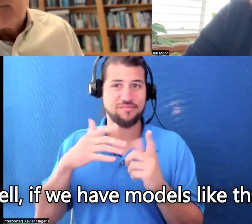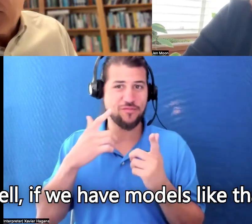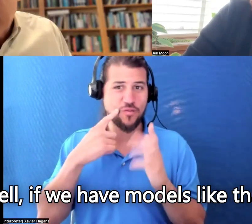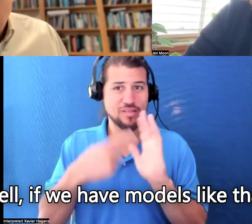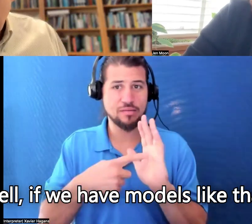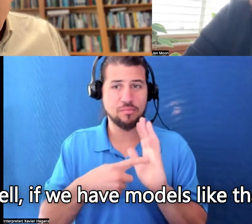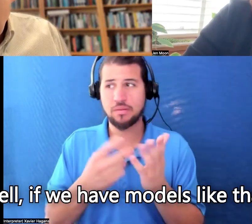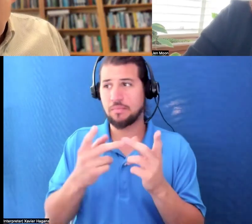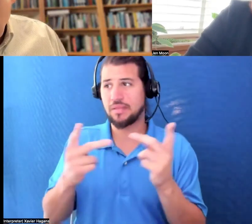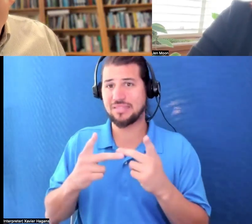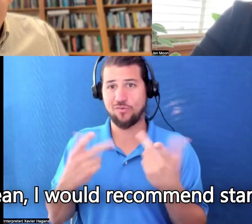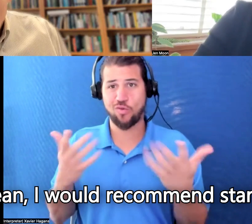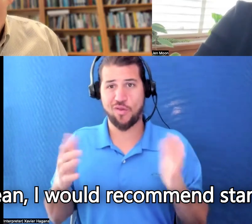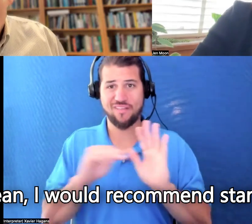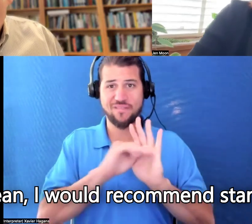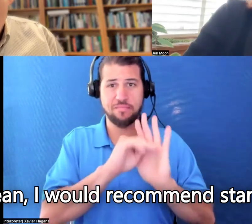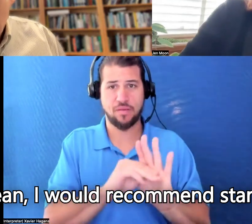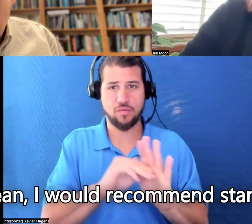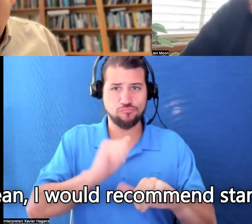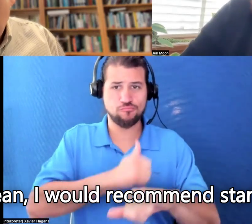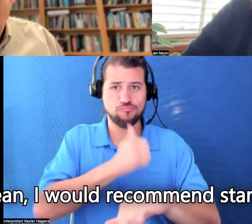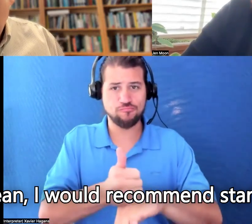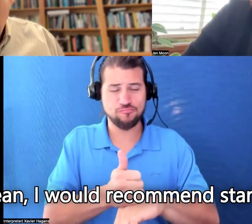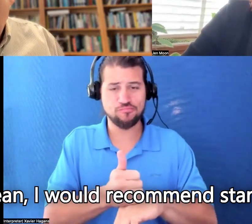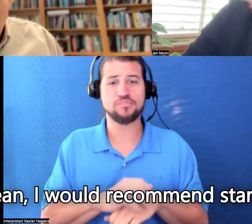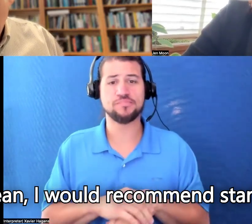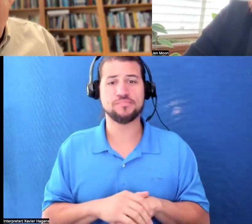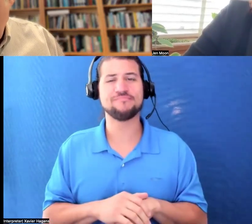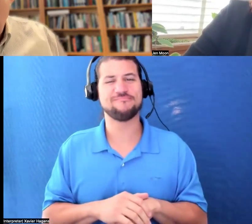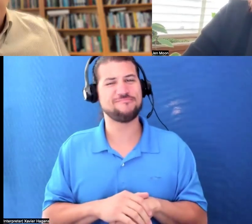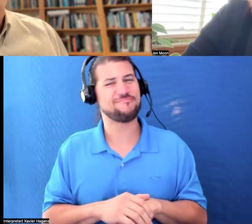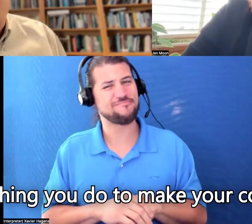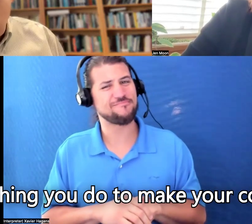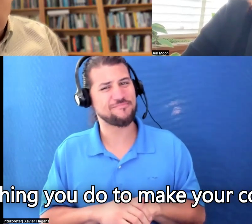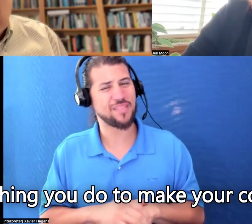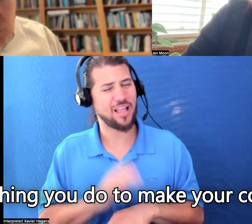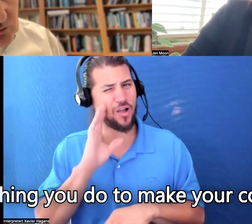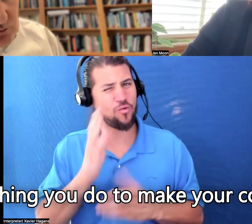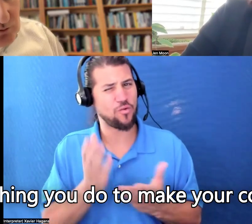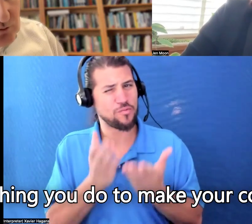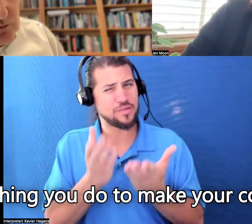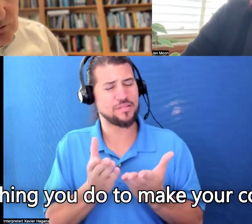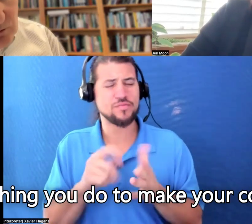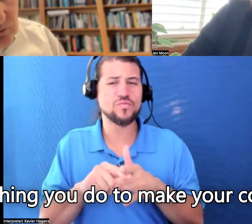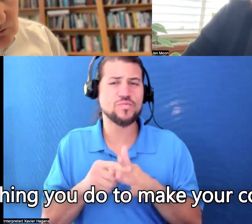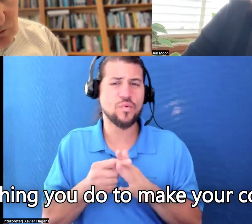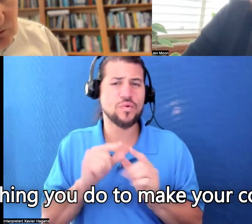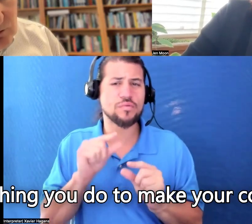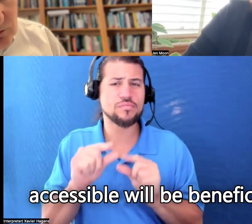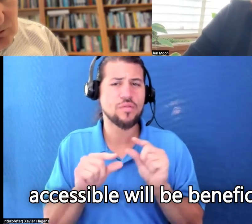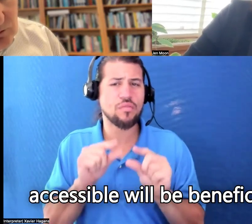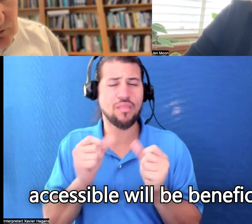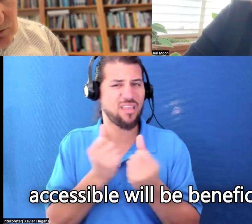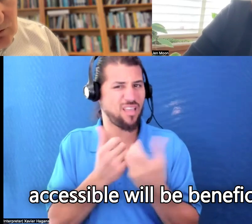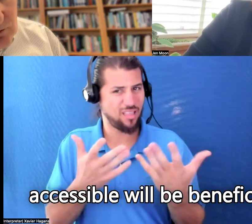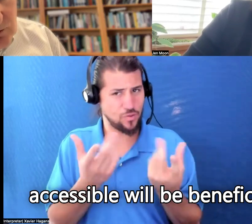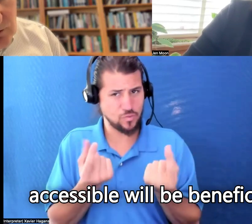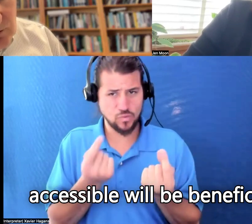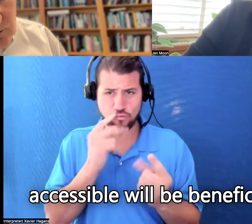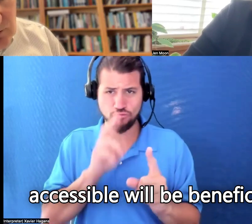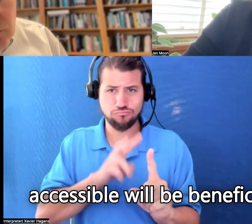that? Yeah, I mean, I would recommend starting small. Anything you do to make your course more